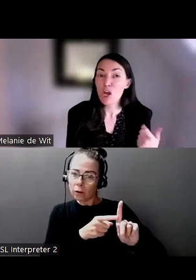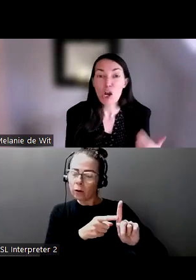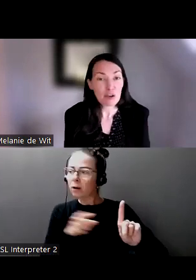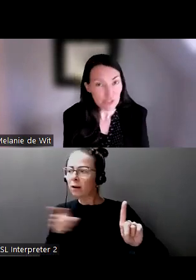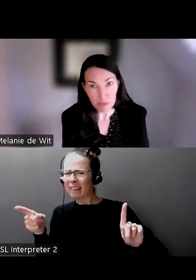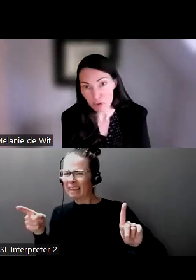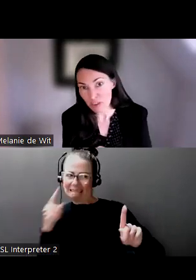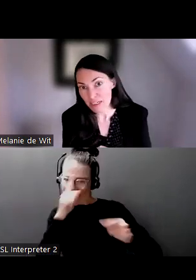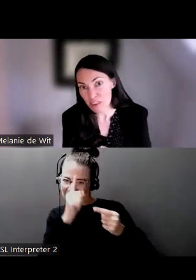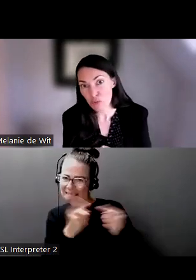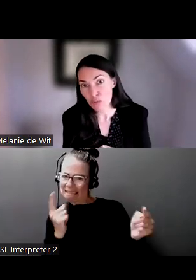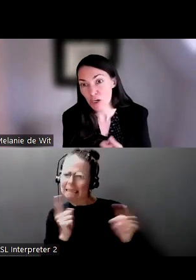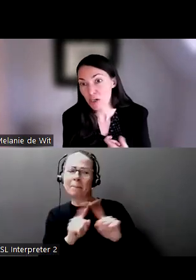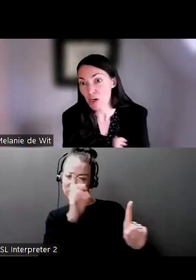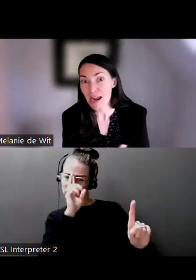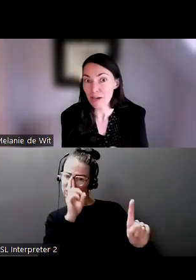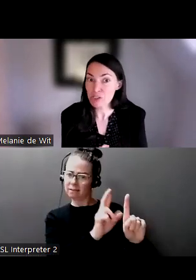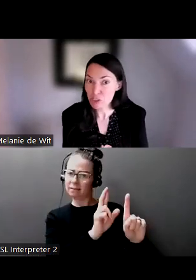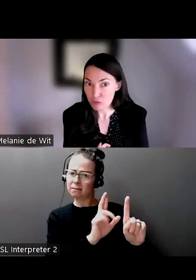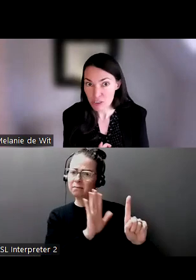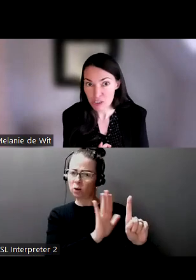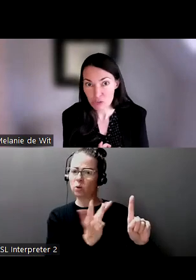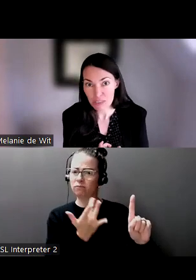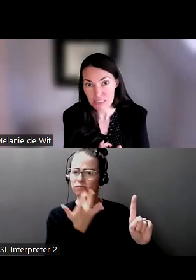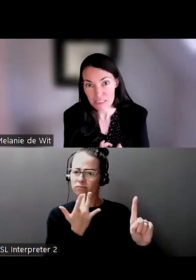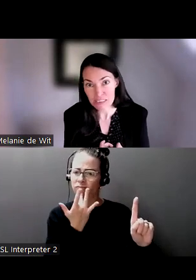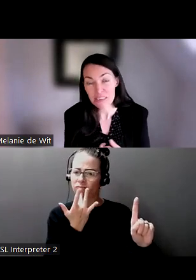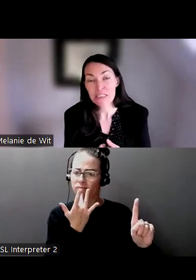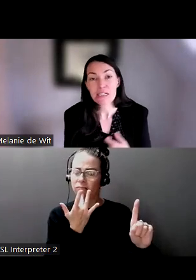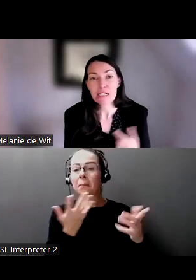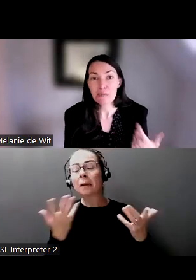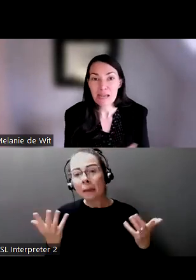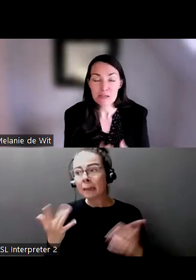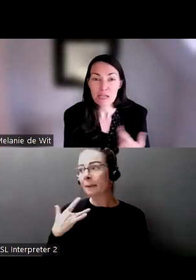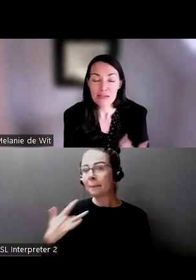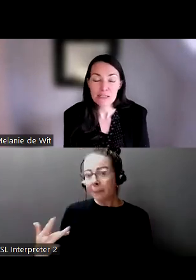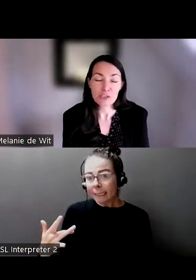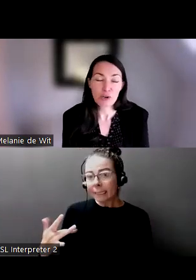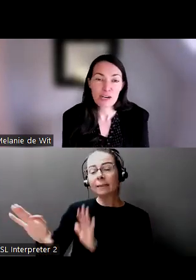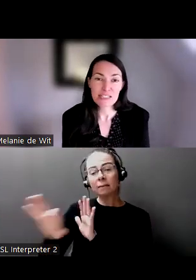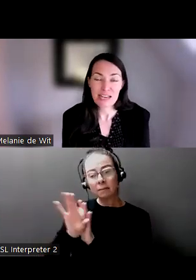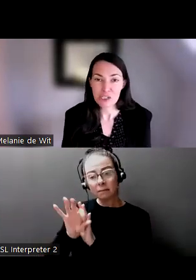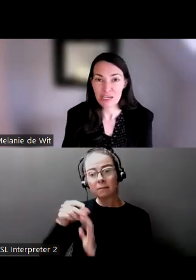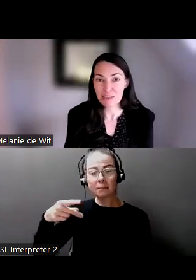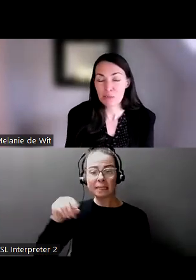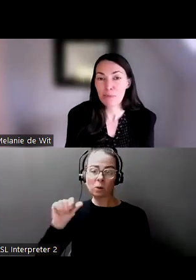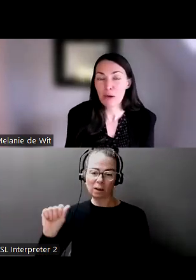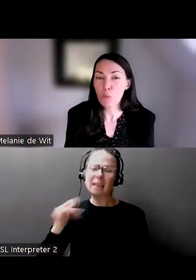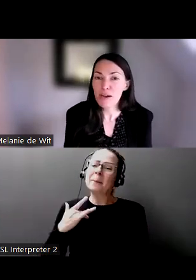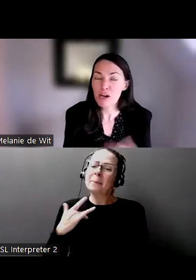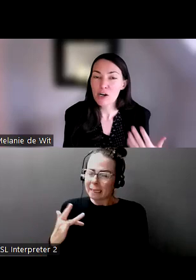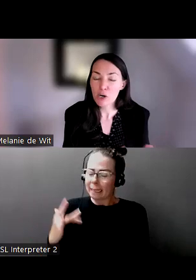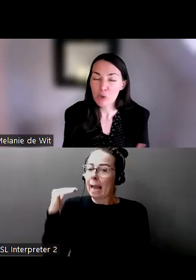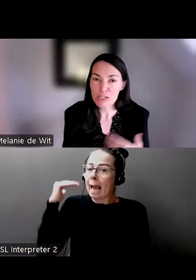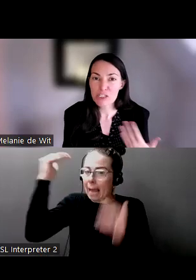agree. Often we're looking to our adult children to do this. And trying to educate them about